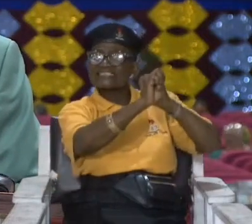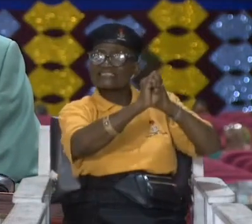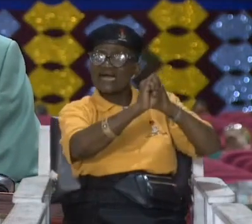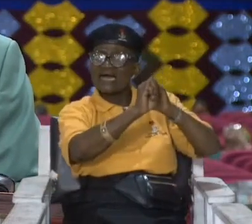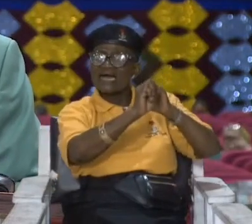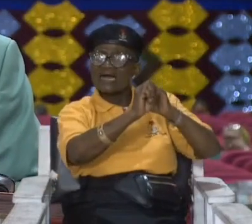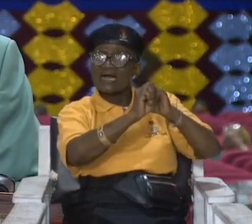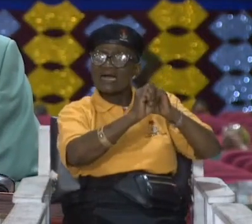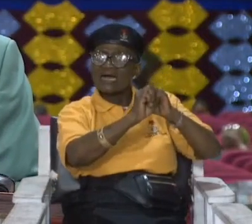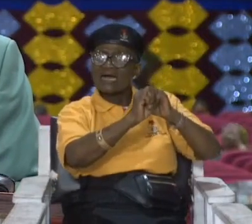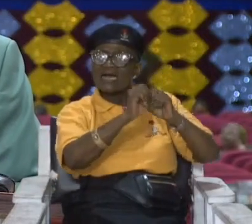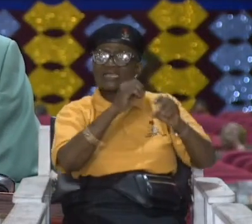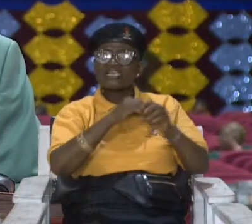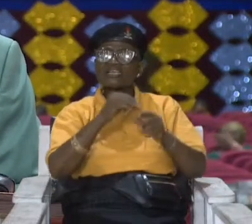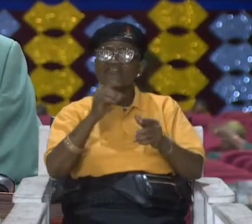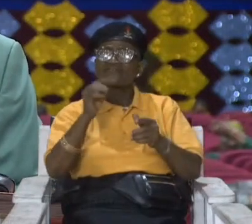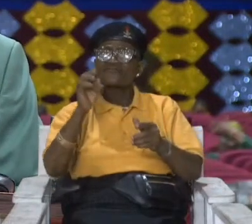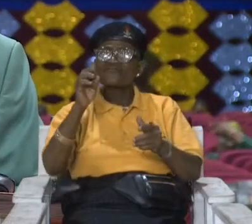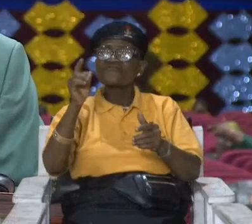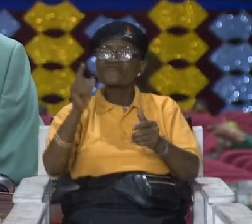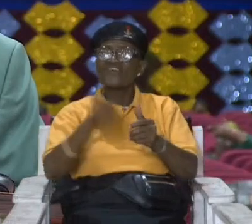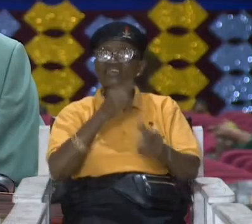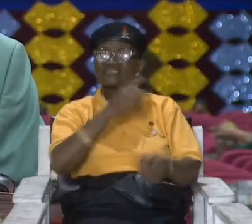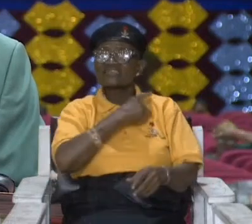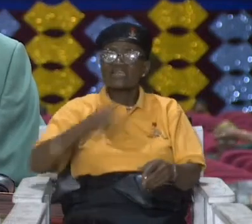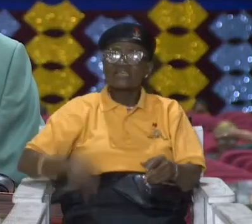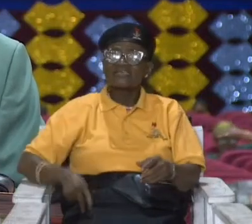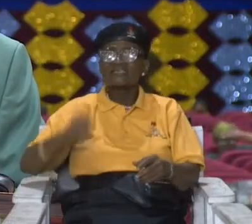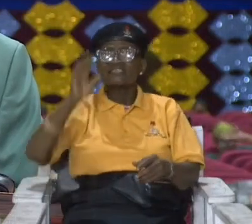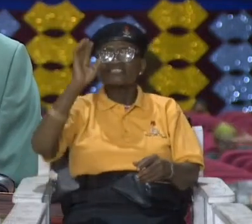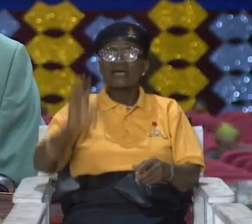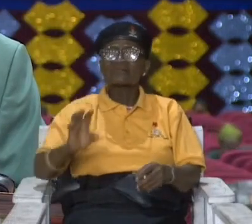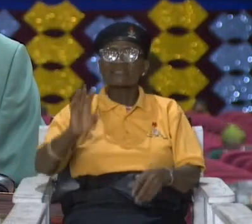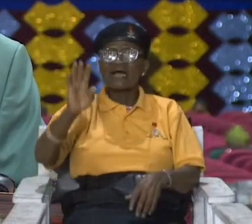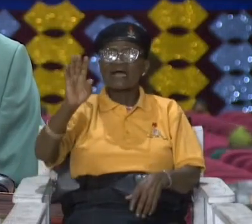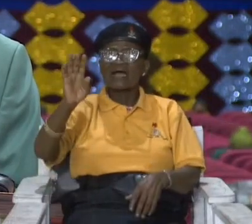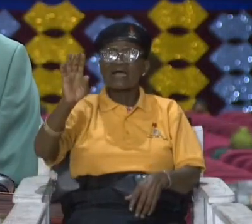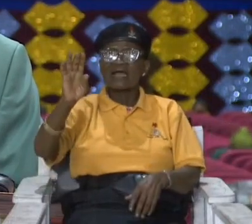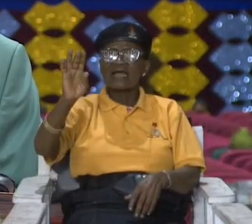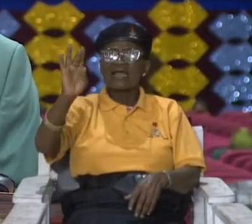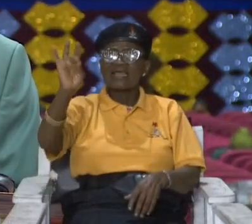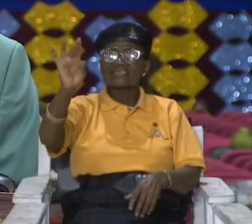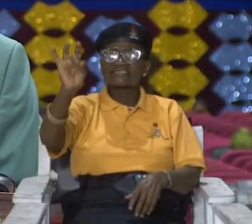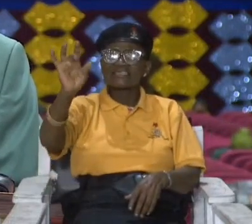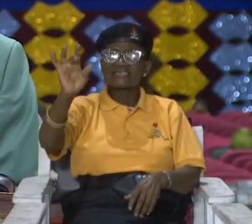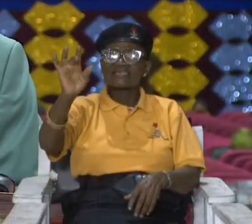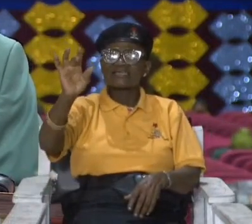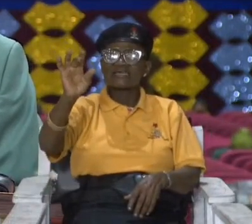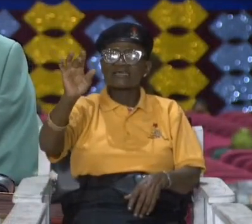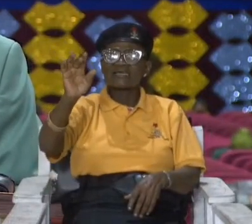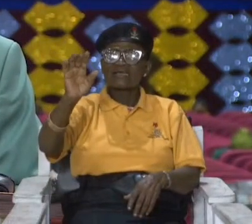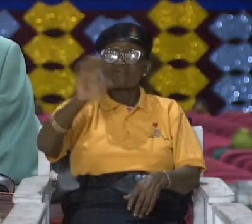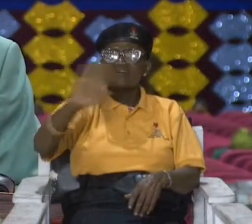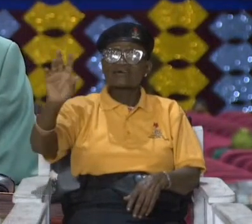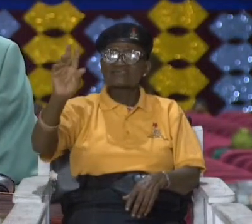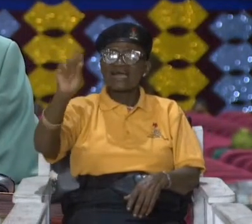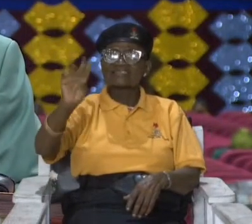In 1 Kings chapter 18, from verse 36 to 39, 1 Kings 18, 36